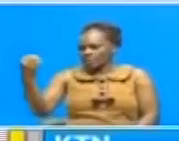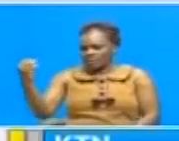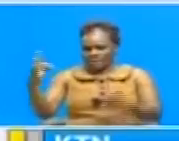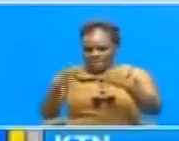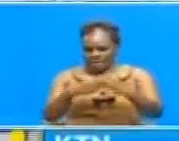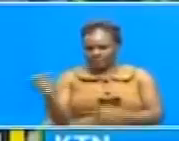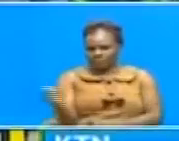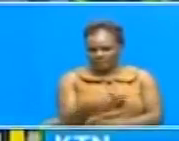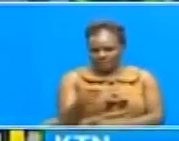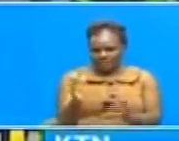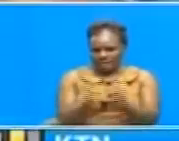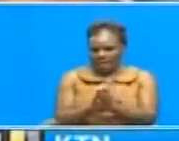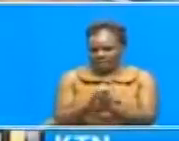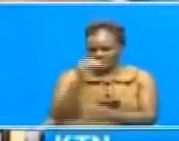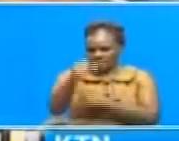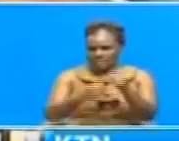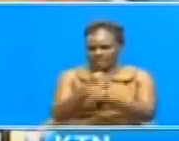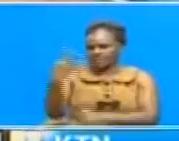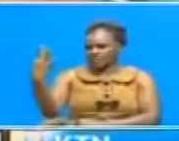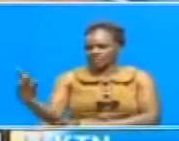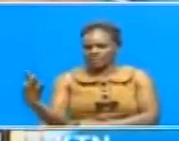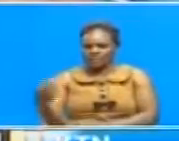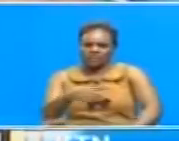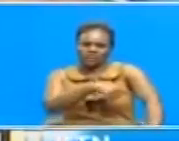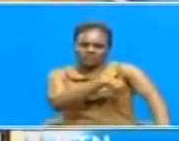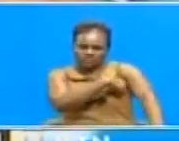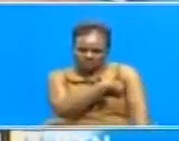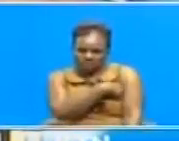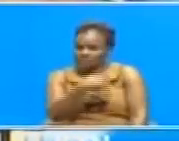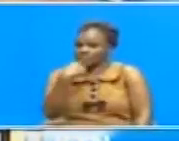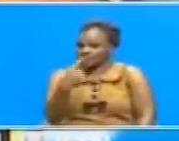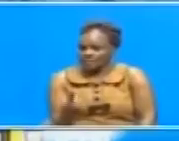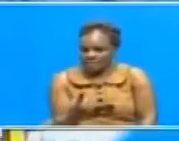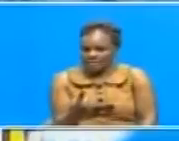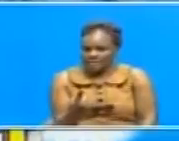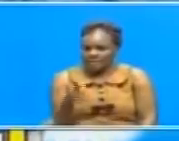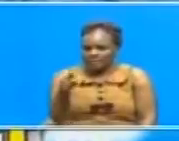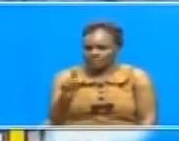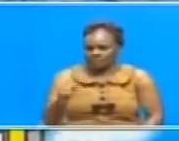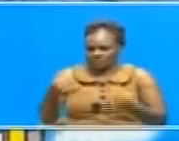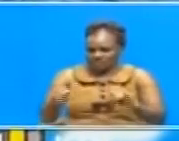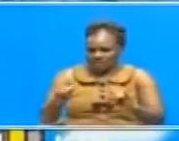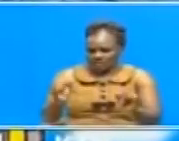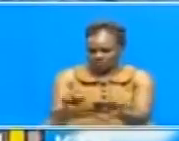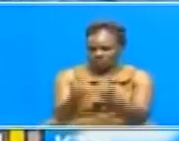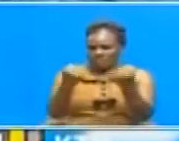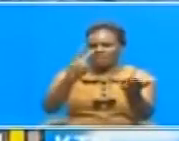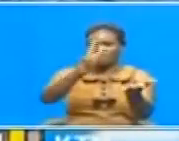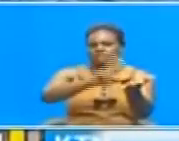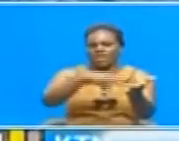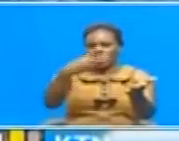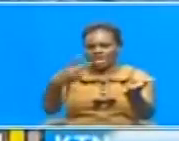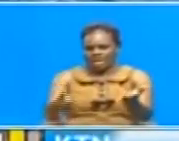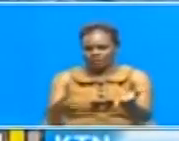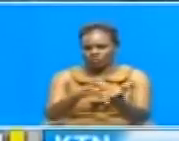and 3 years old. Kewamoy Assistant Chief Kipchumba Kiprono Said said that rescuers failed in their attempts